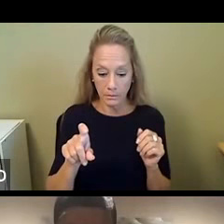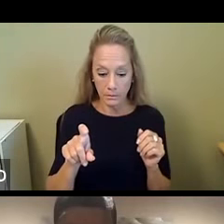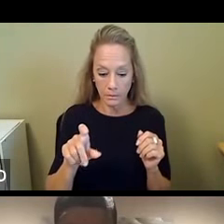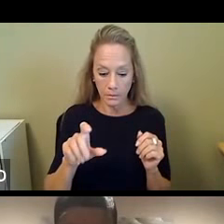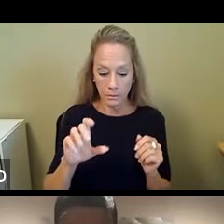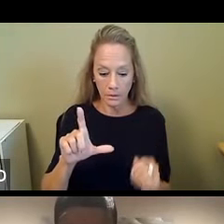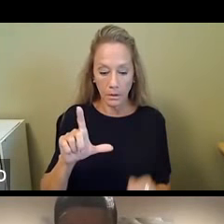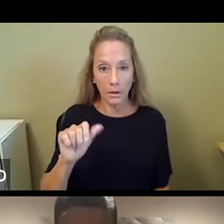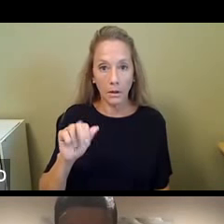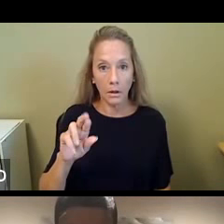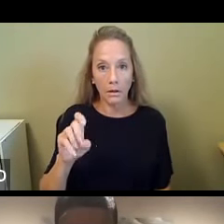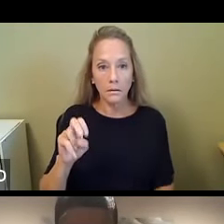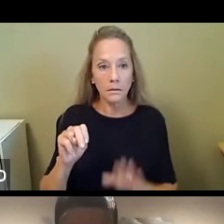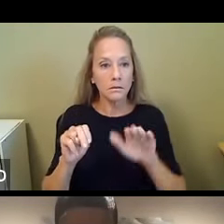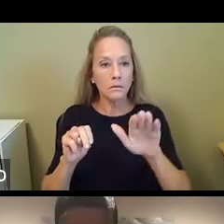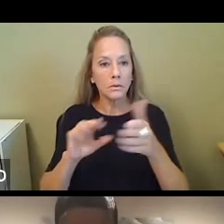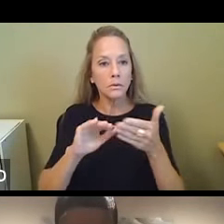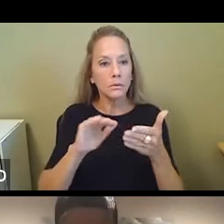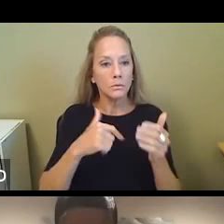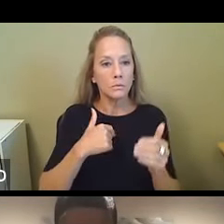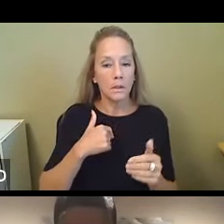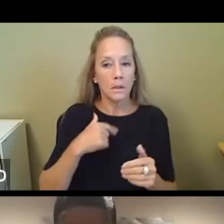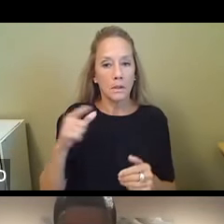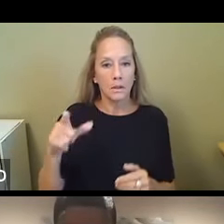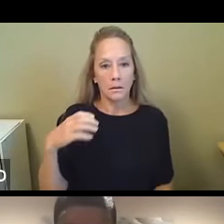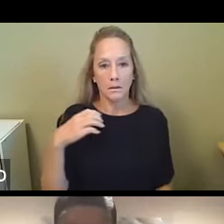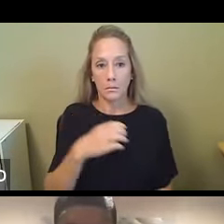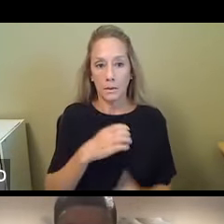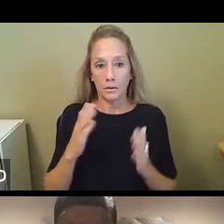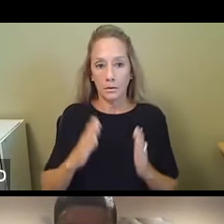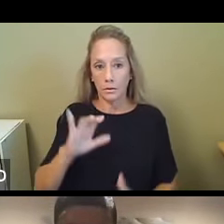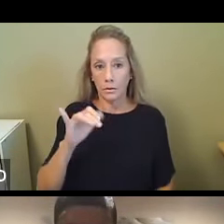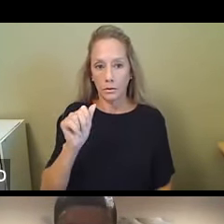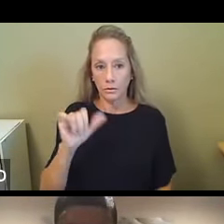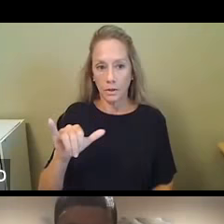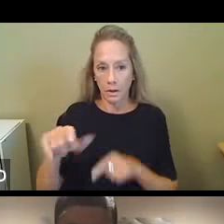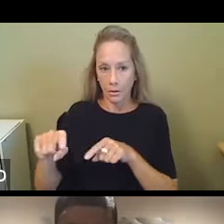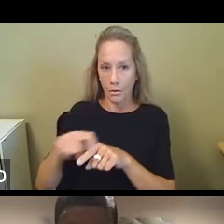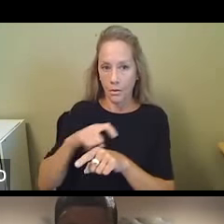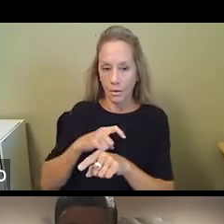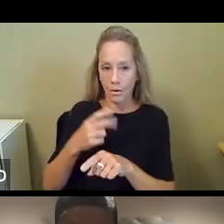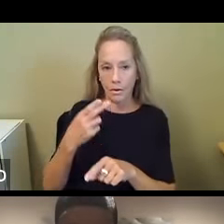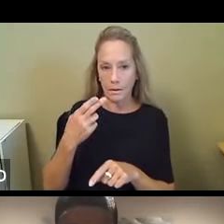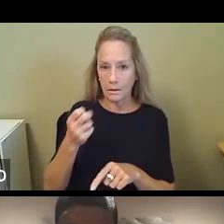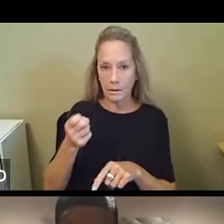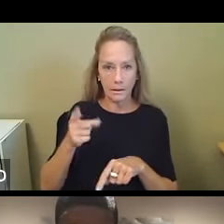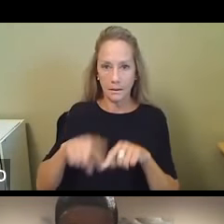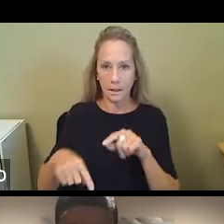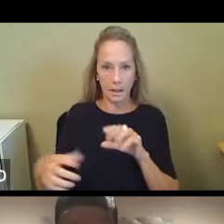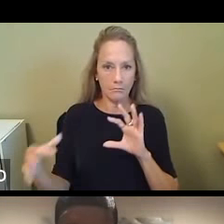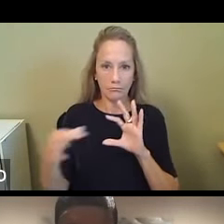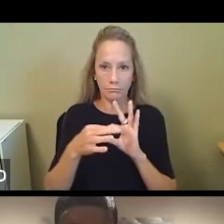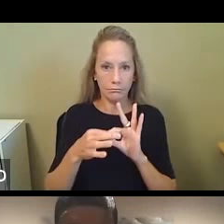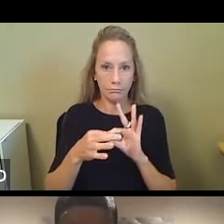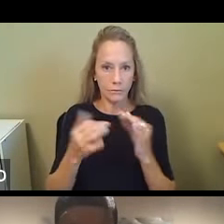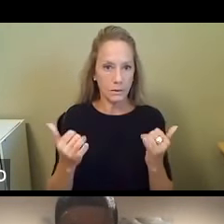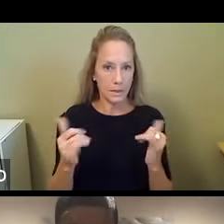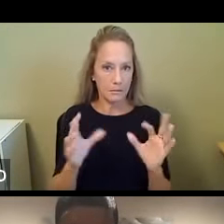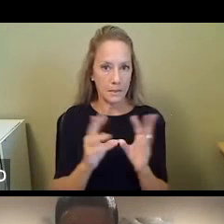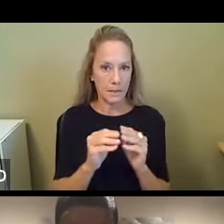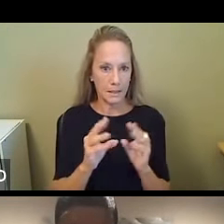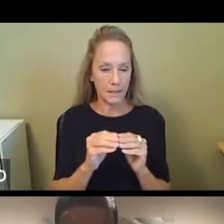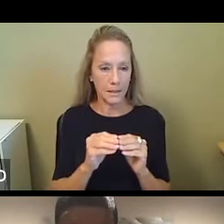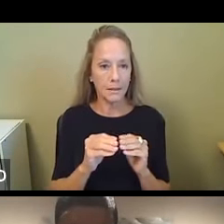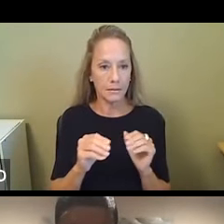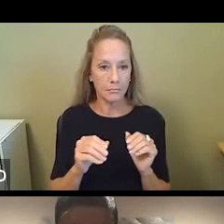Gotcher, I received a phone call from Commissioner Jay earlier today. He is not going to be able to join us, but he wants